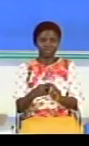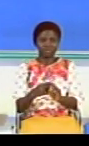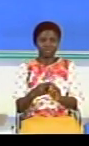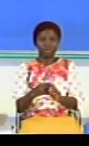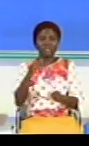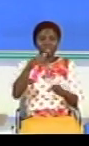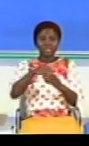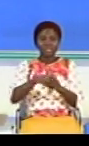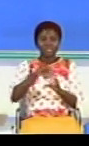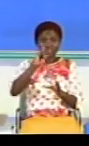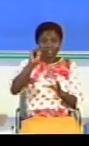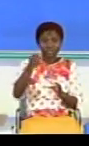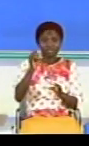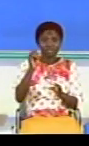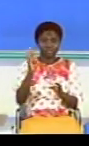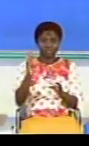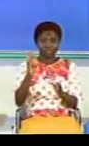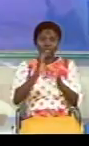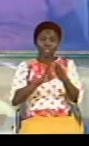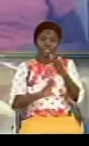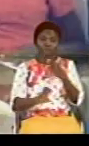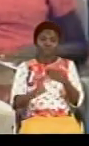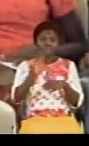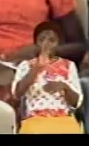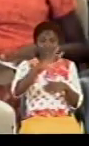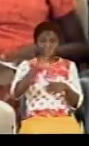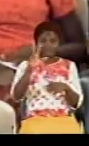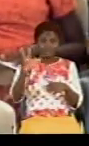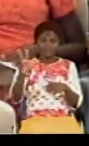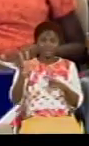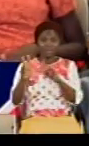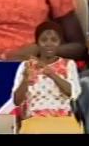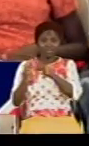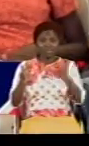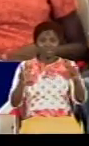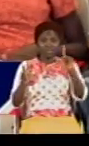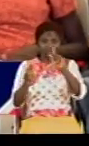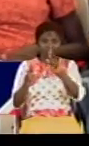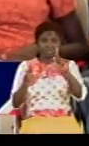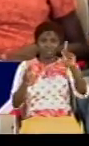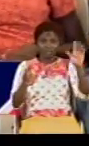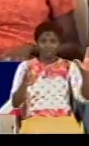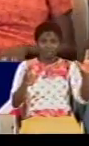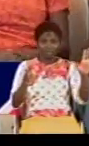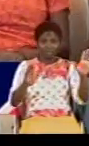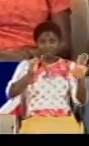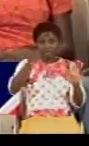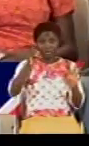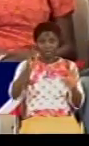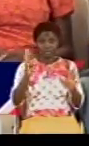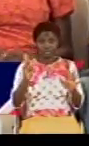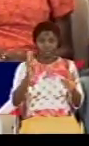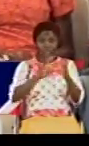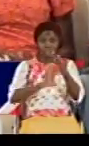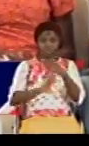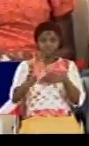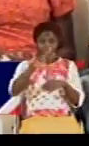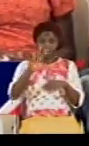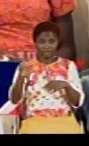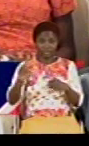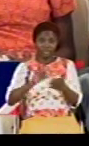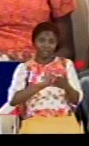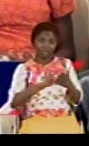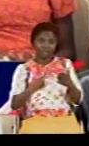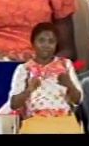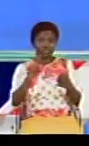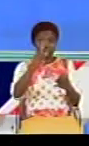chapter 33, verse 25. In Job chapter 33, verse 25,